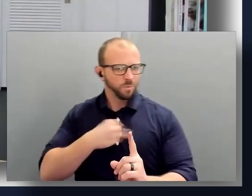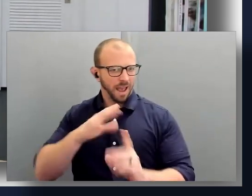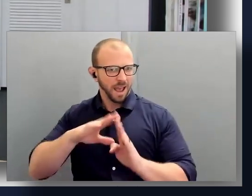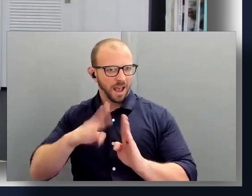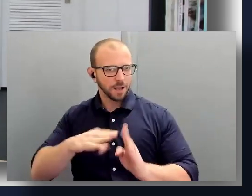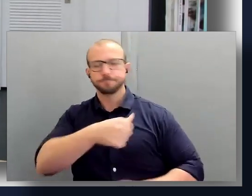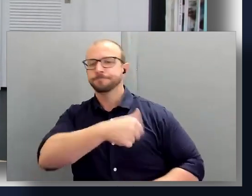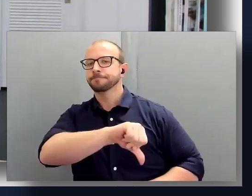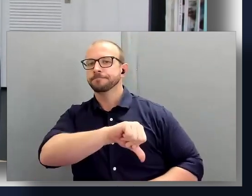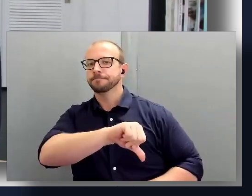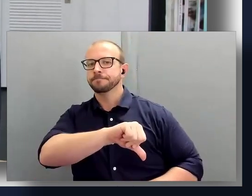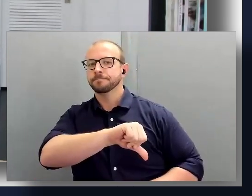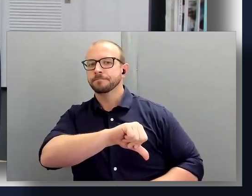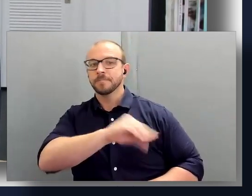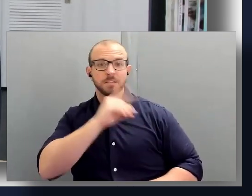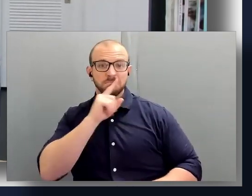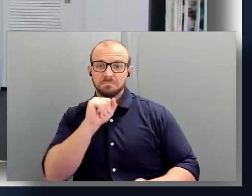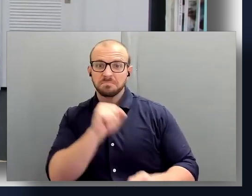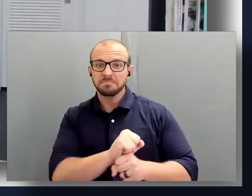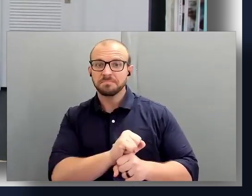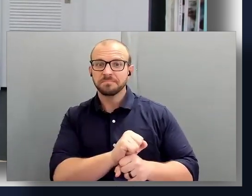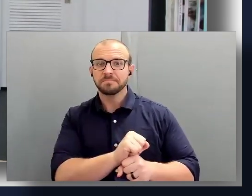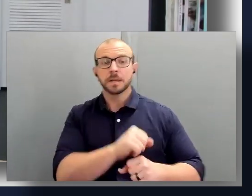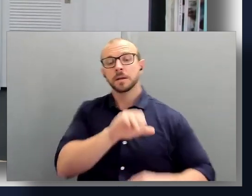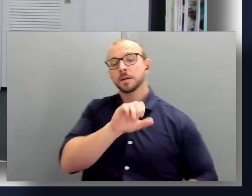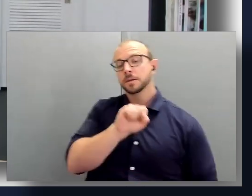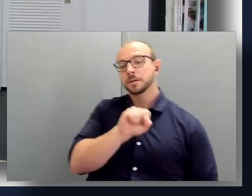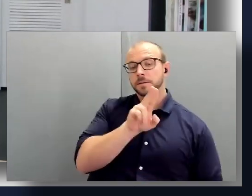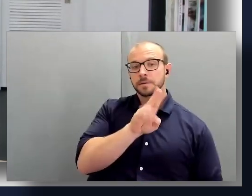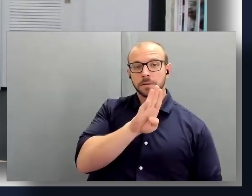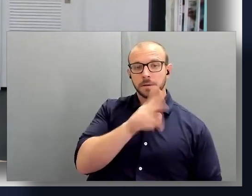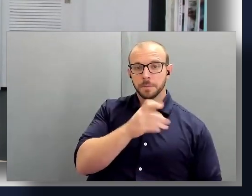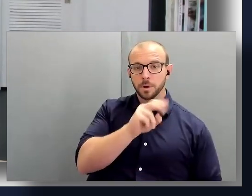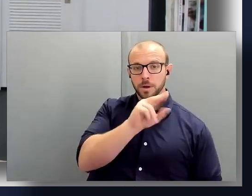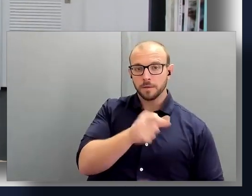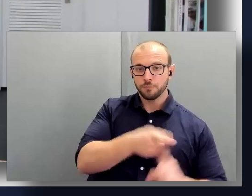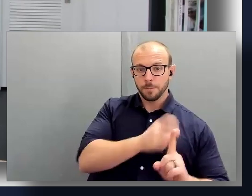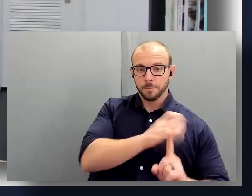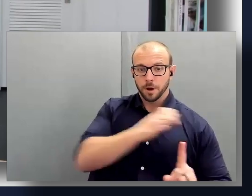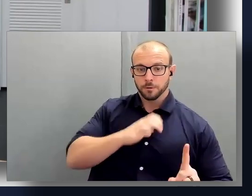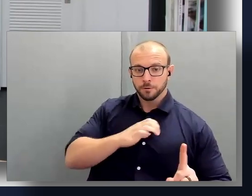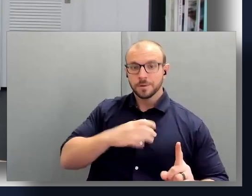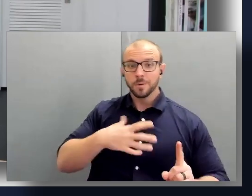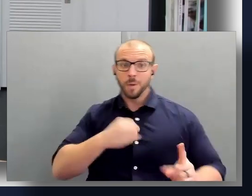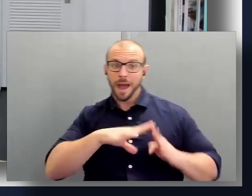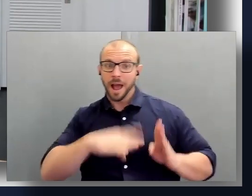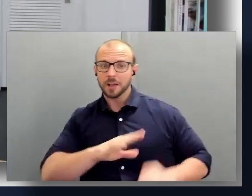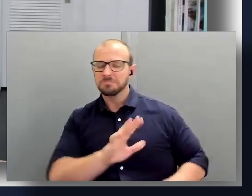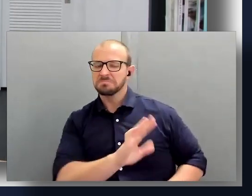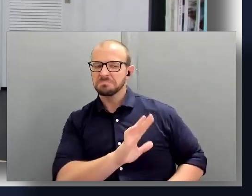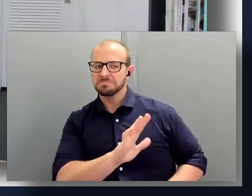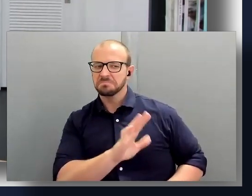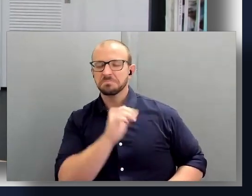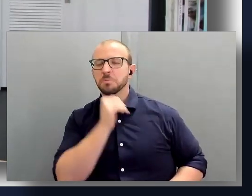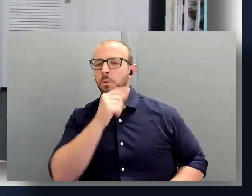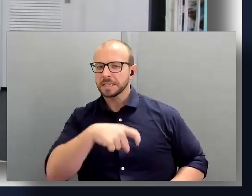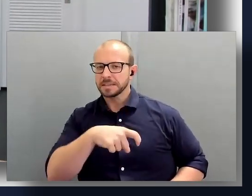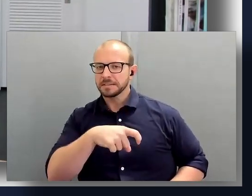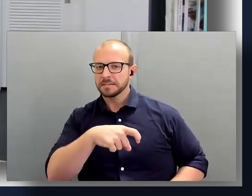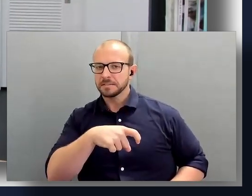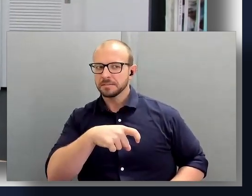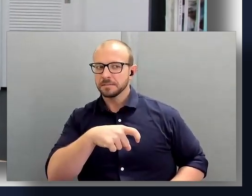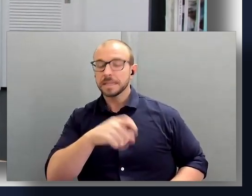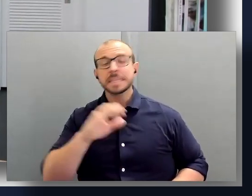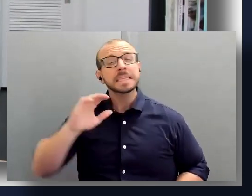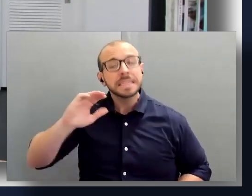was basically thumbing its nose at subpoenas brought from Congress. Now, this might not seem like a big deal,